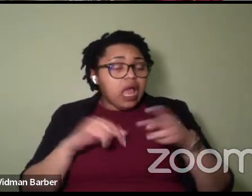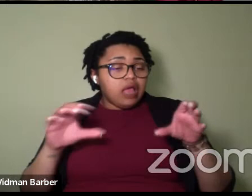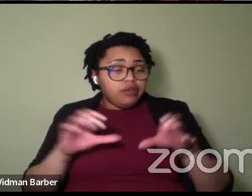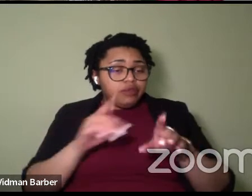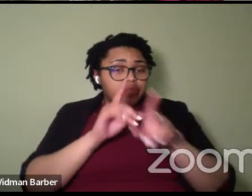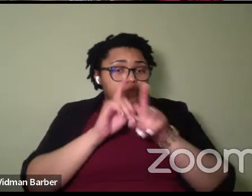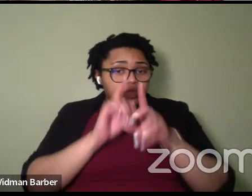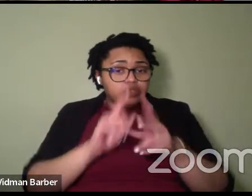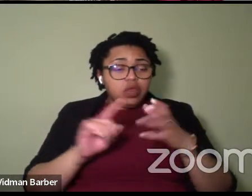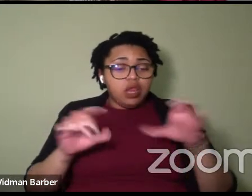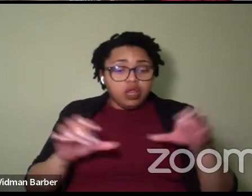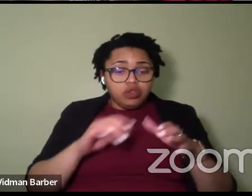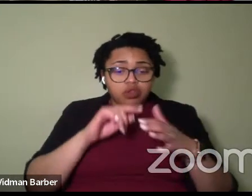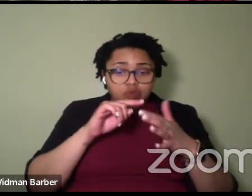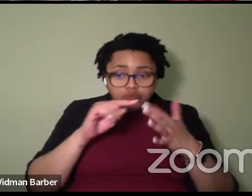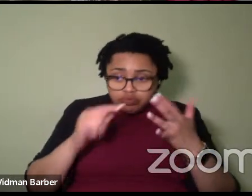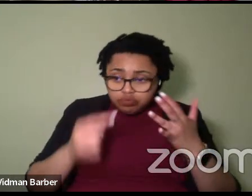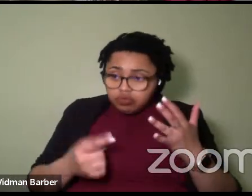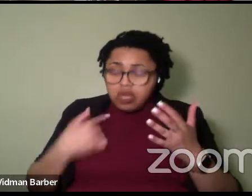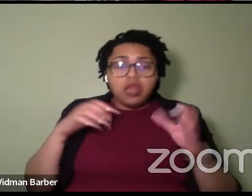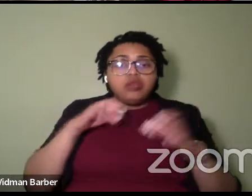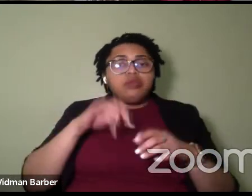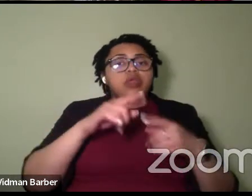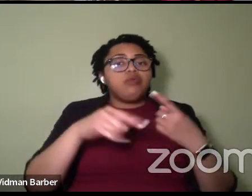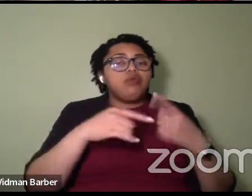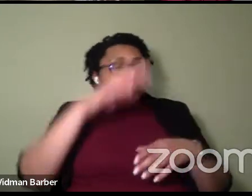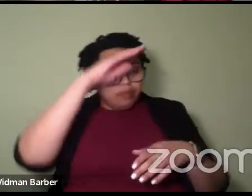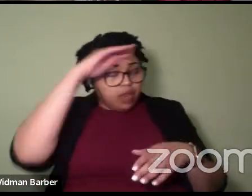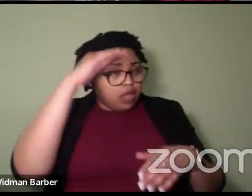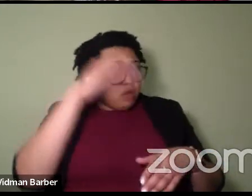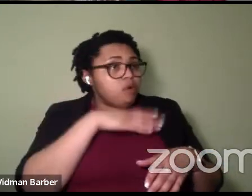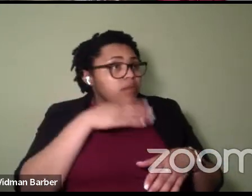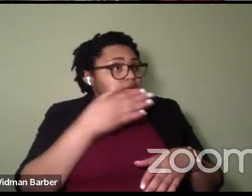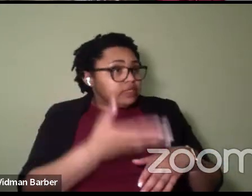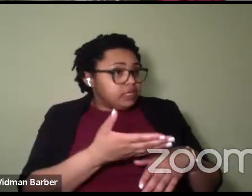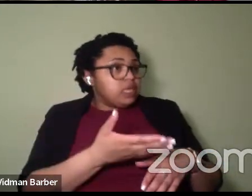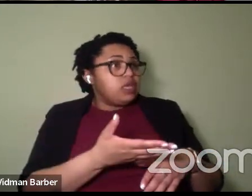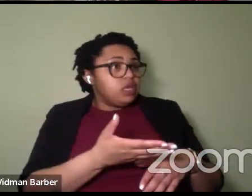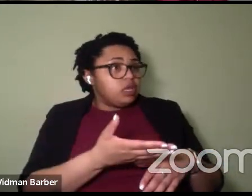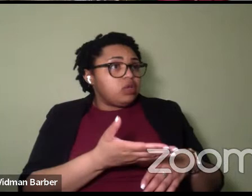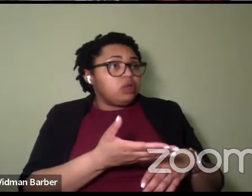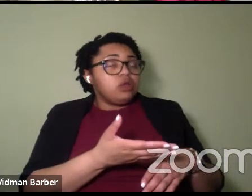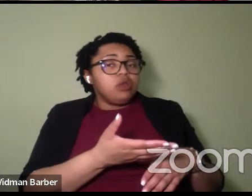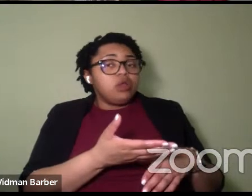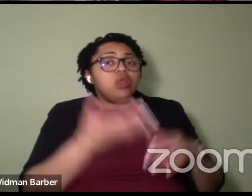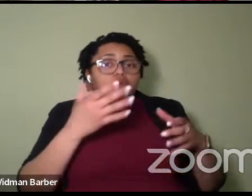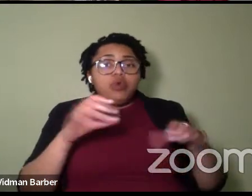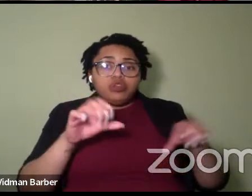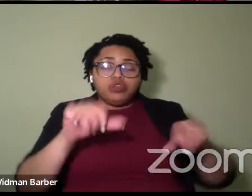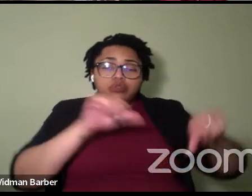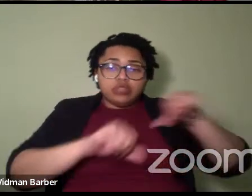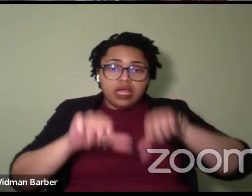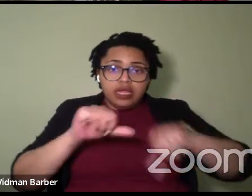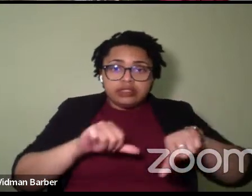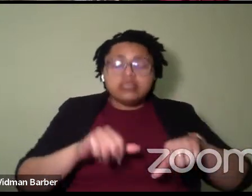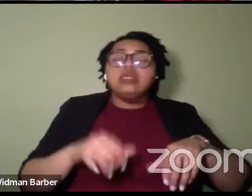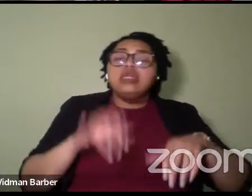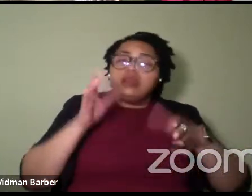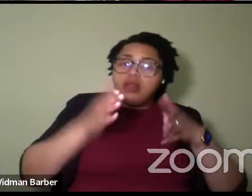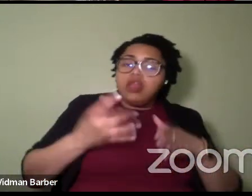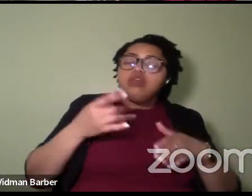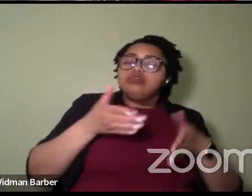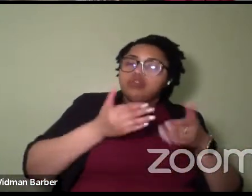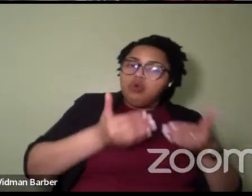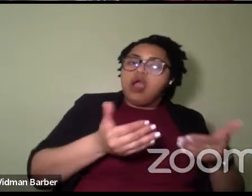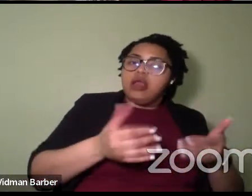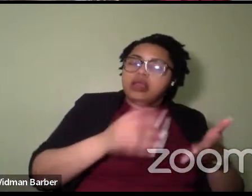when a Black woman shows up to want to do science, the space is going to let her just do science, right? But we have to do all of this work preparing the environment so that